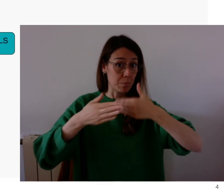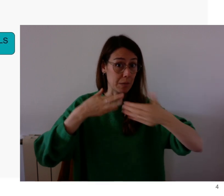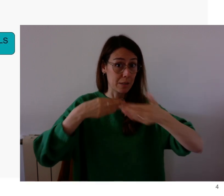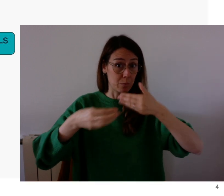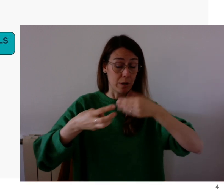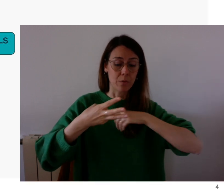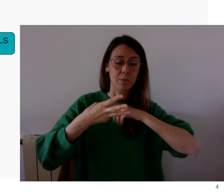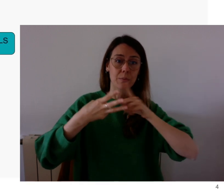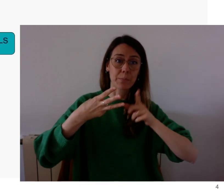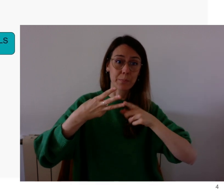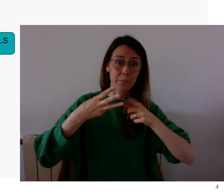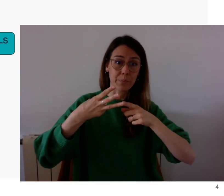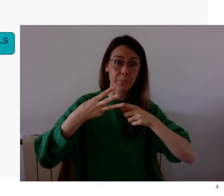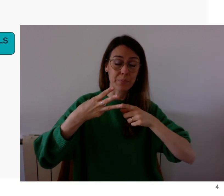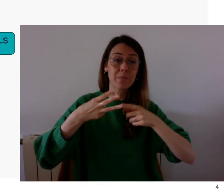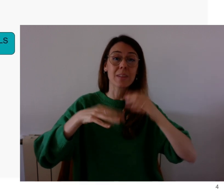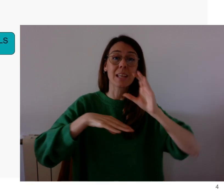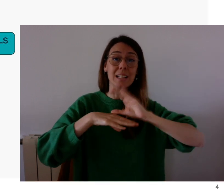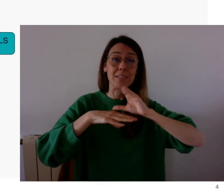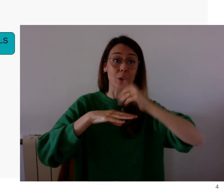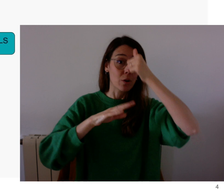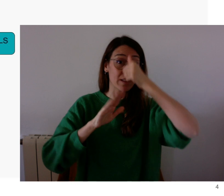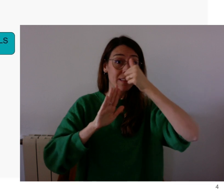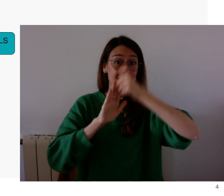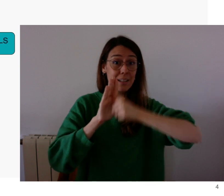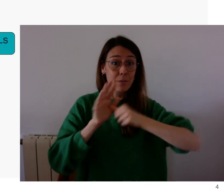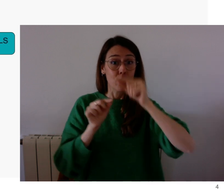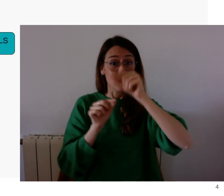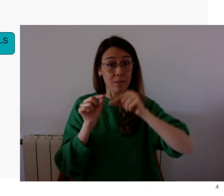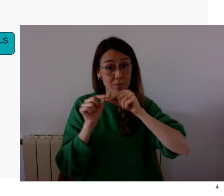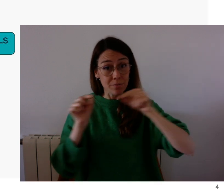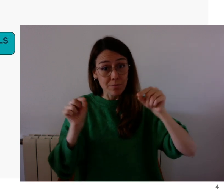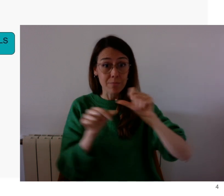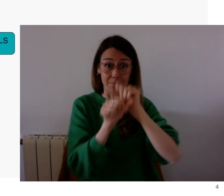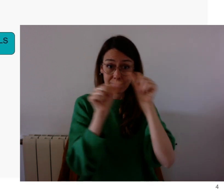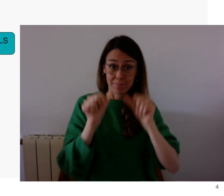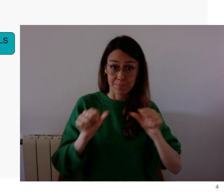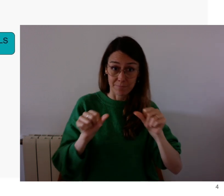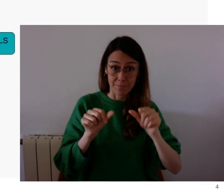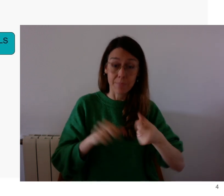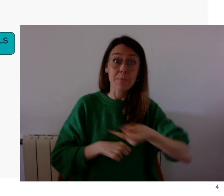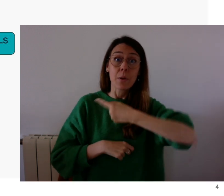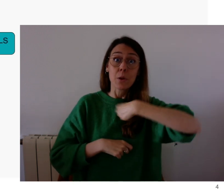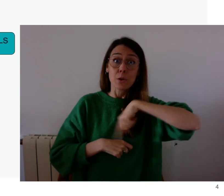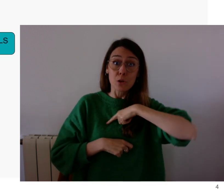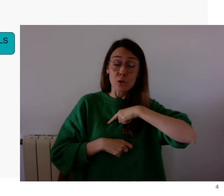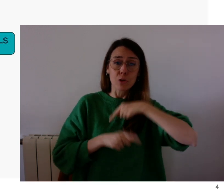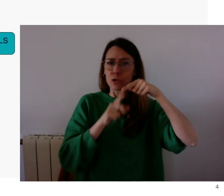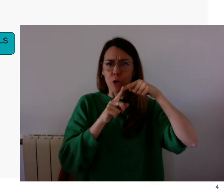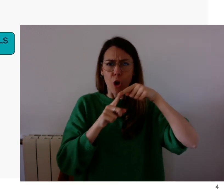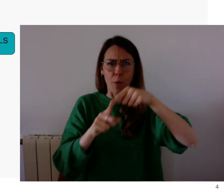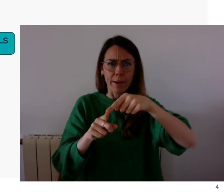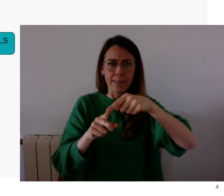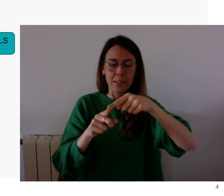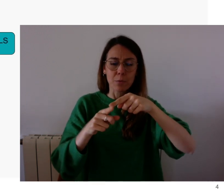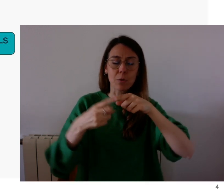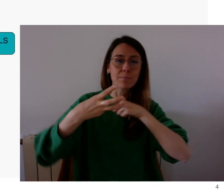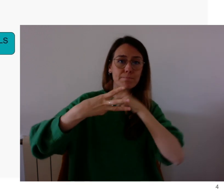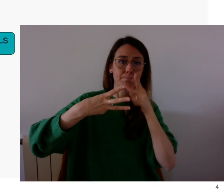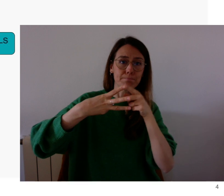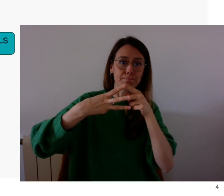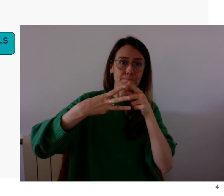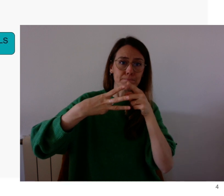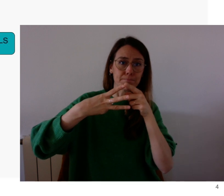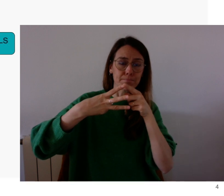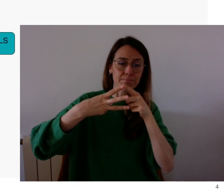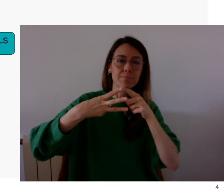For manipulating, we find handling classifiers. And for describing, we find size and shape specifiers. But